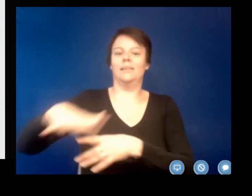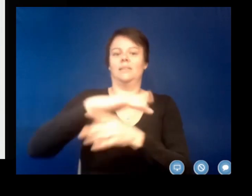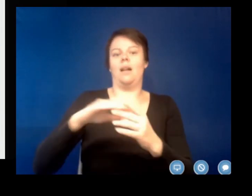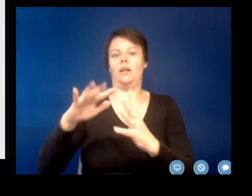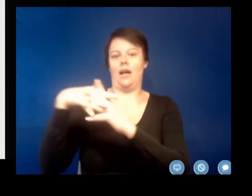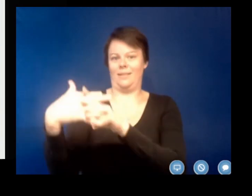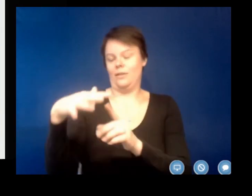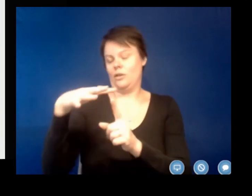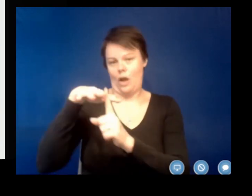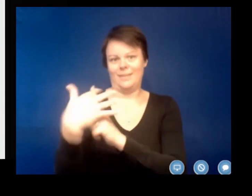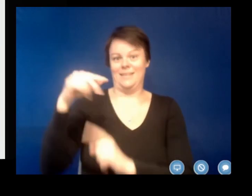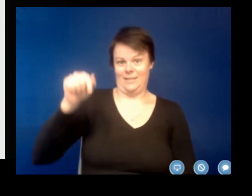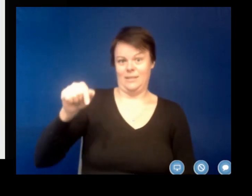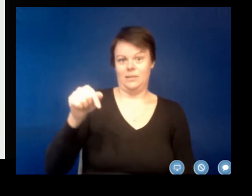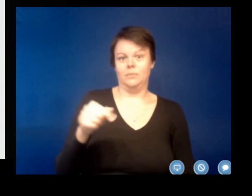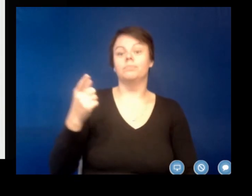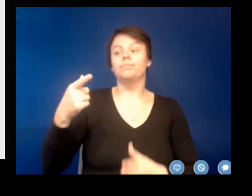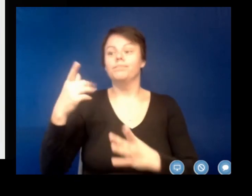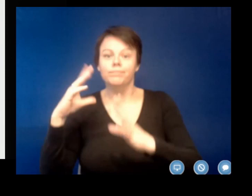time in a social context.